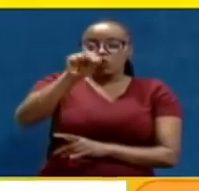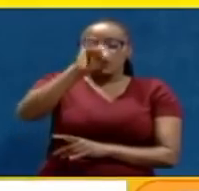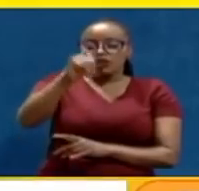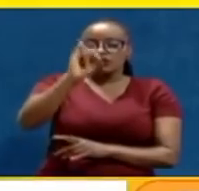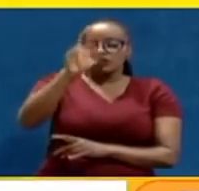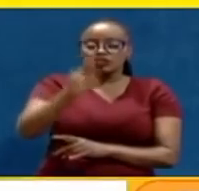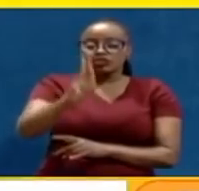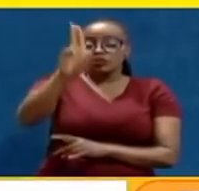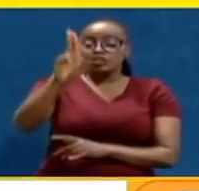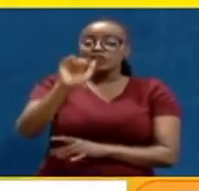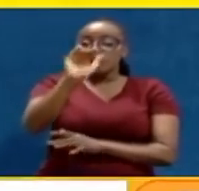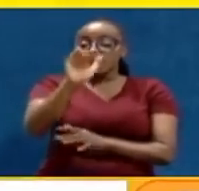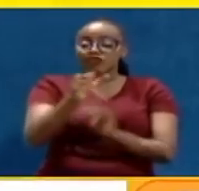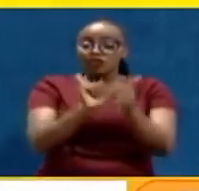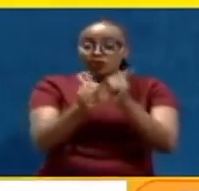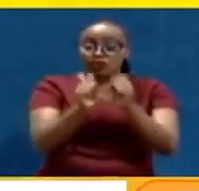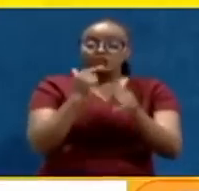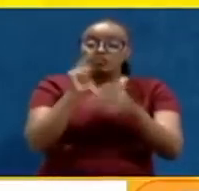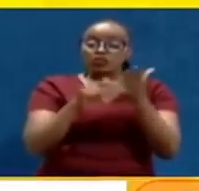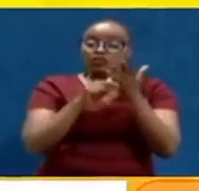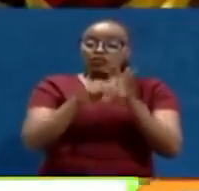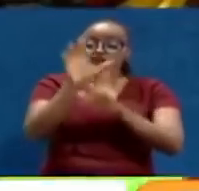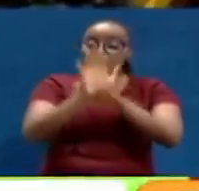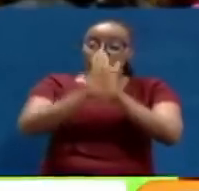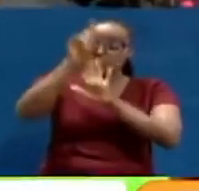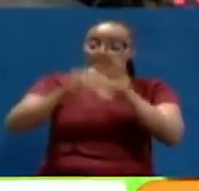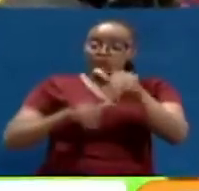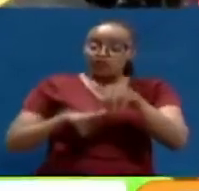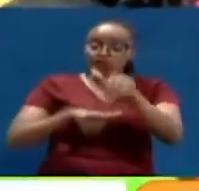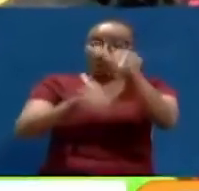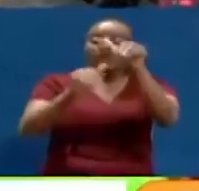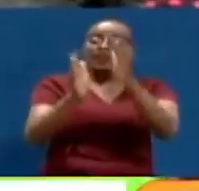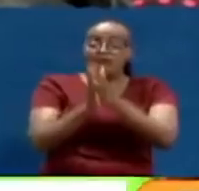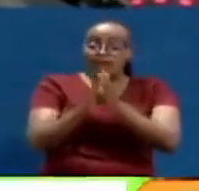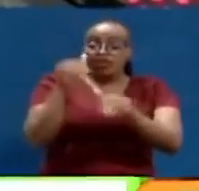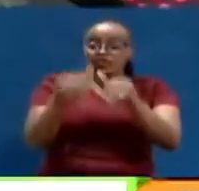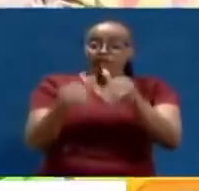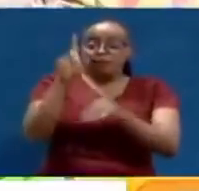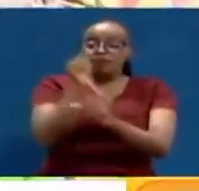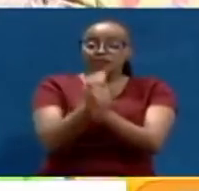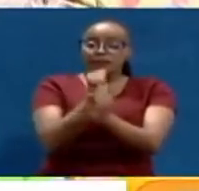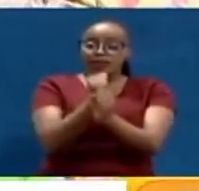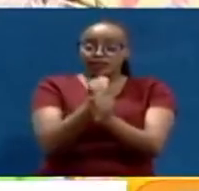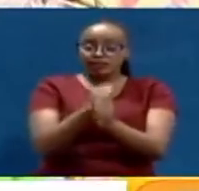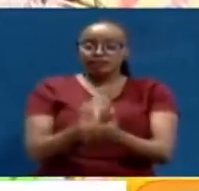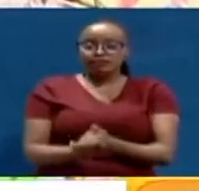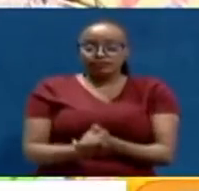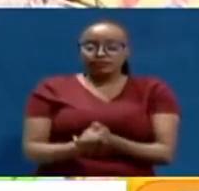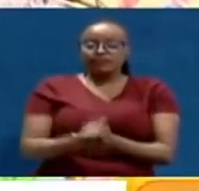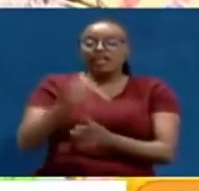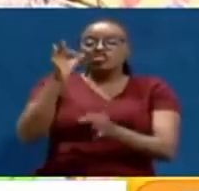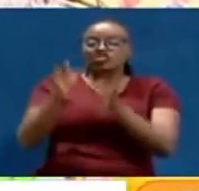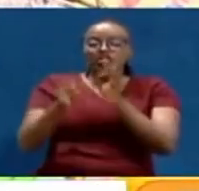Wanjiru, raring for a contest, insists that the constitution must be followed and the by-election conducted. Our